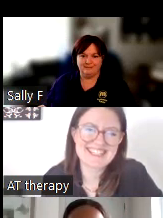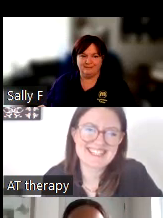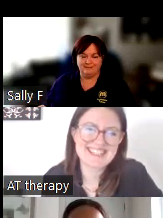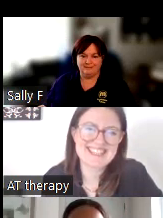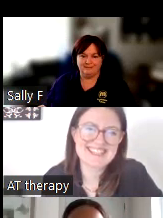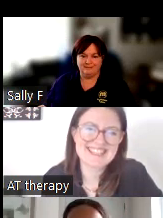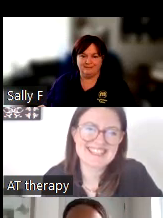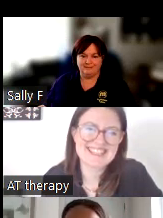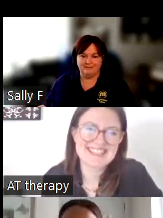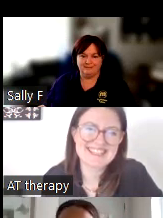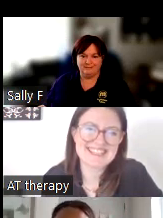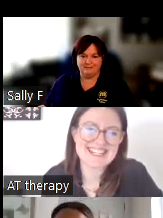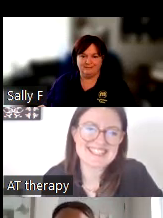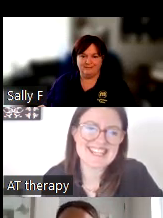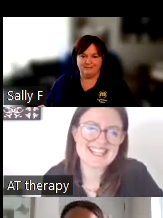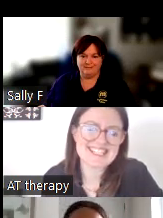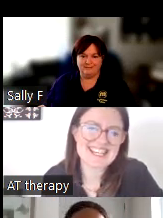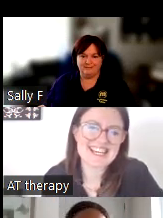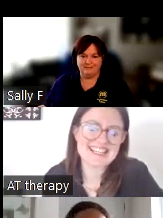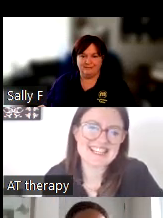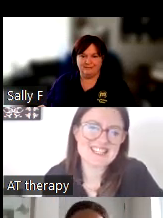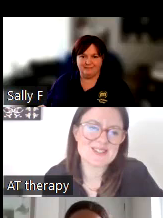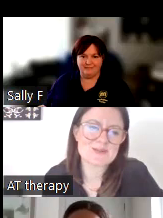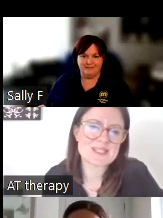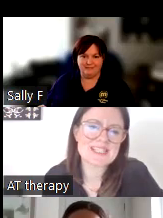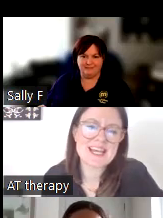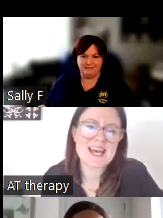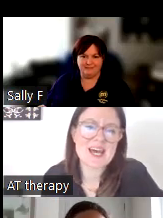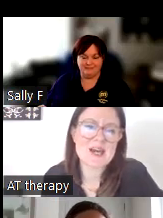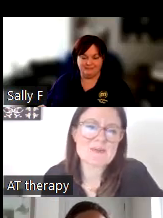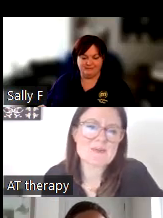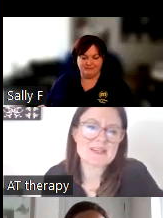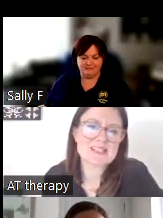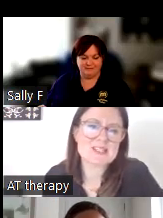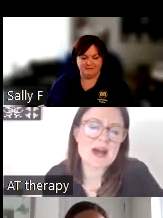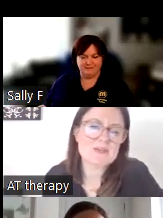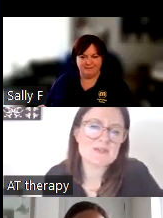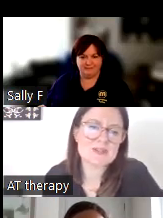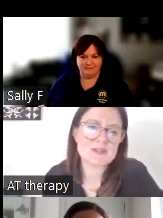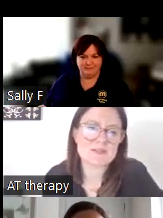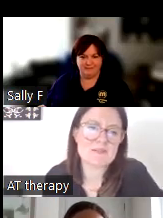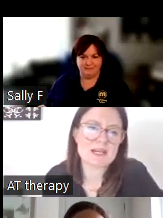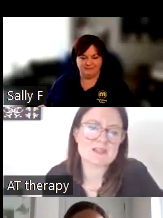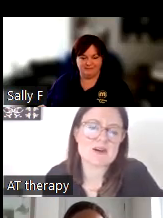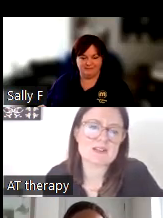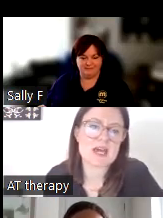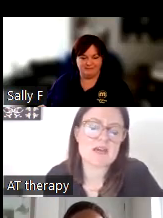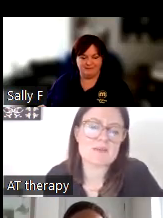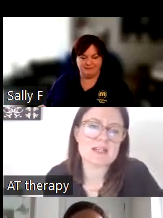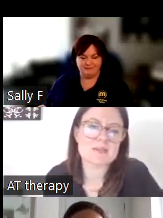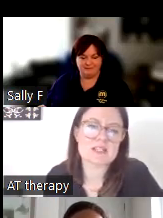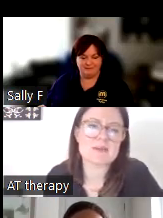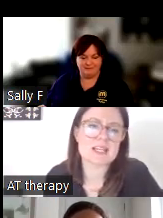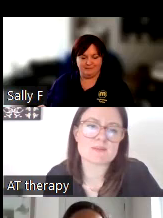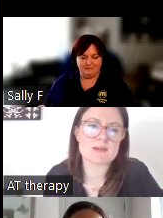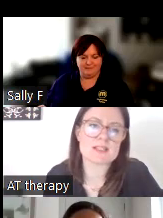we've got Annabel. Thanks, Katie. Yeah. Thank you so much. So I'm going to be talking about Makaton